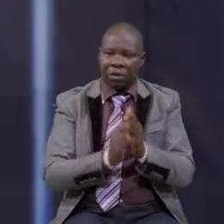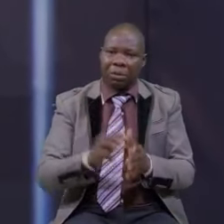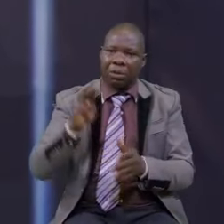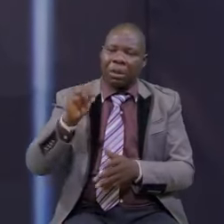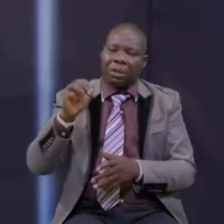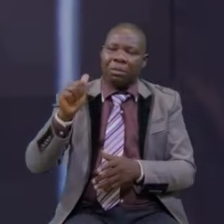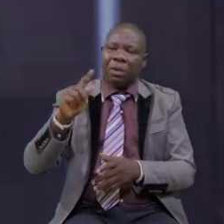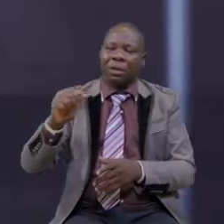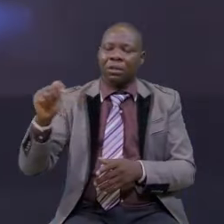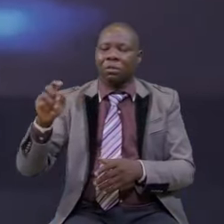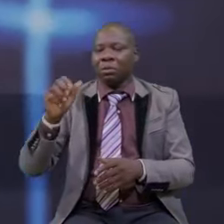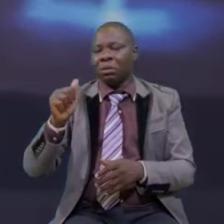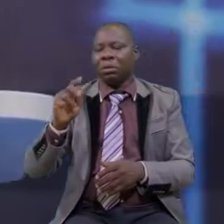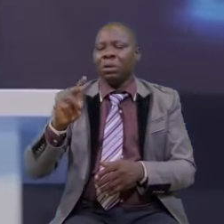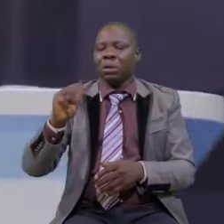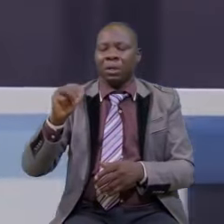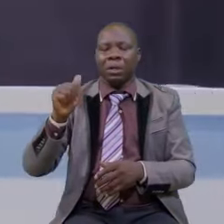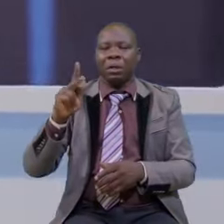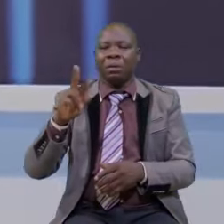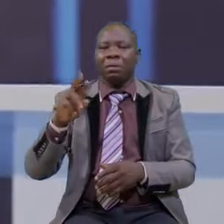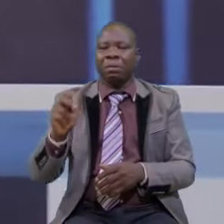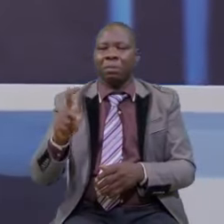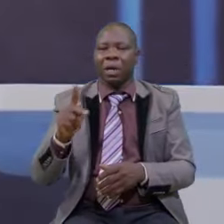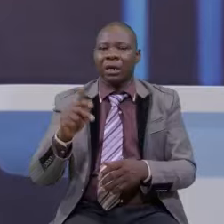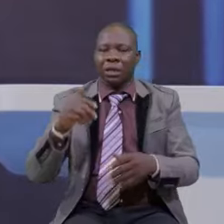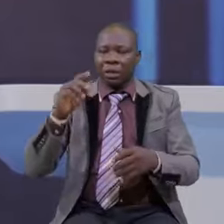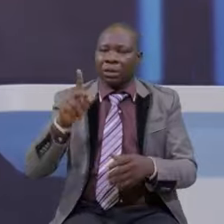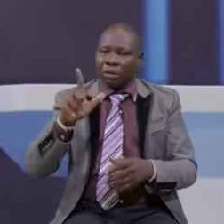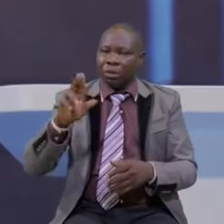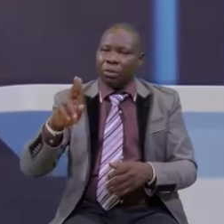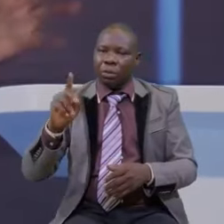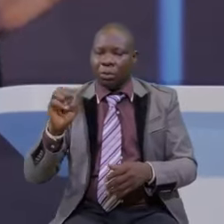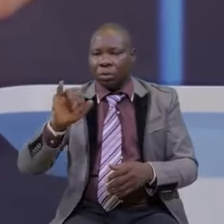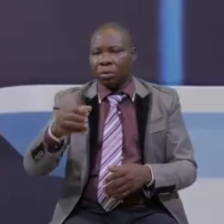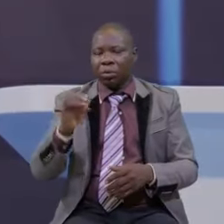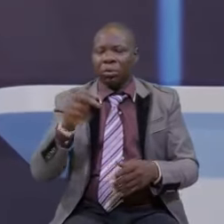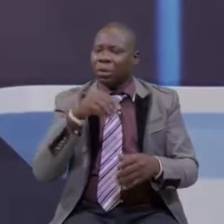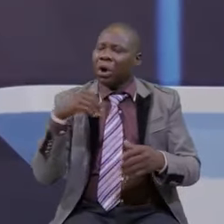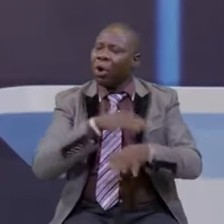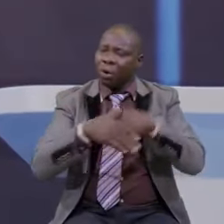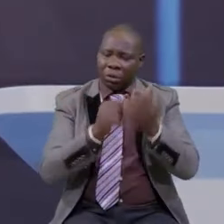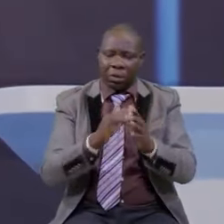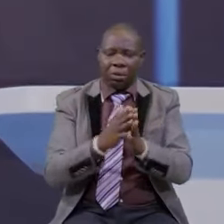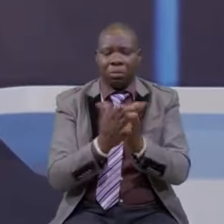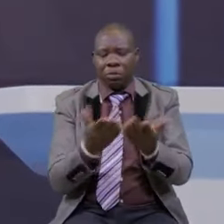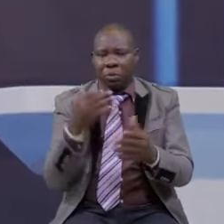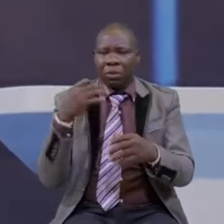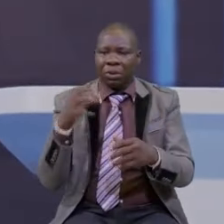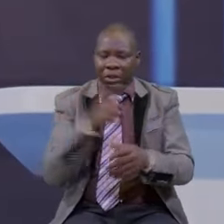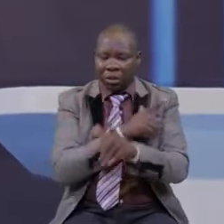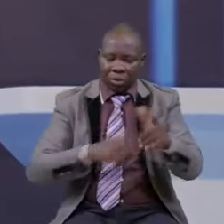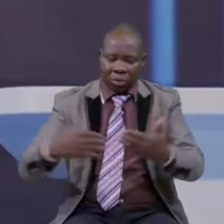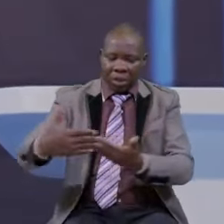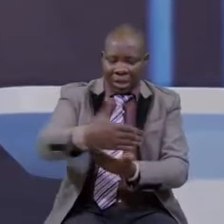then you have Paul the Apostle, then you have Revelation. The Lord gathered those things all together, and they form